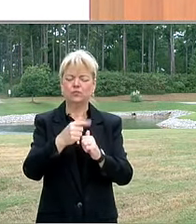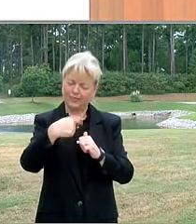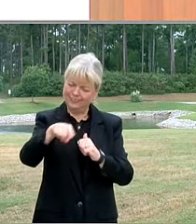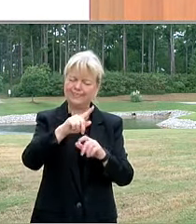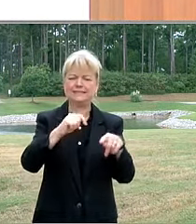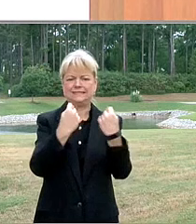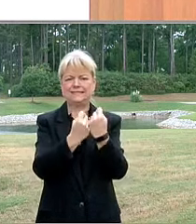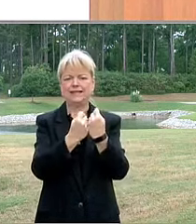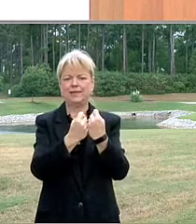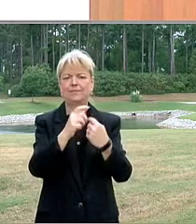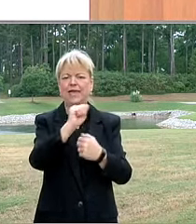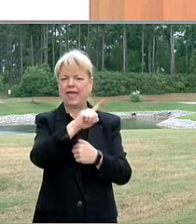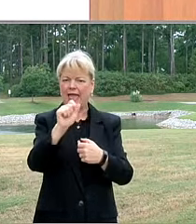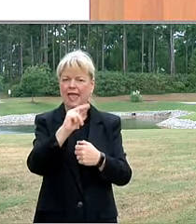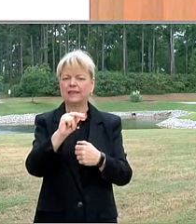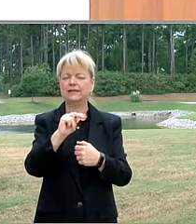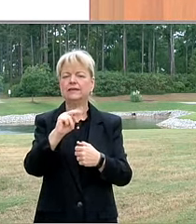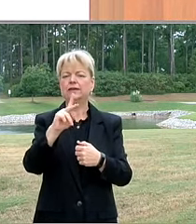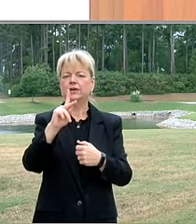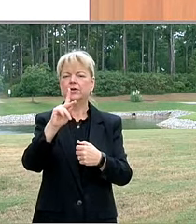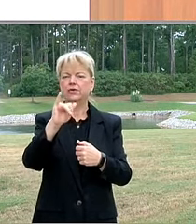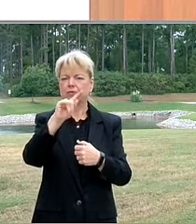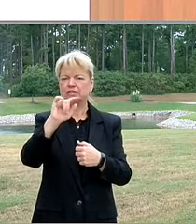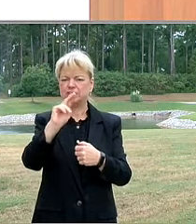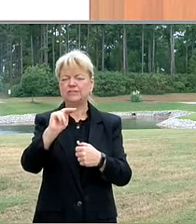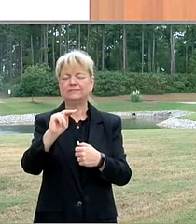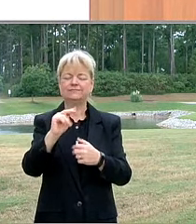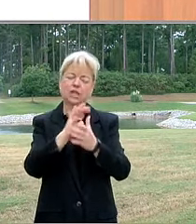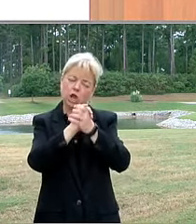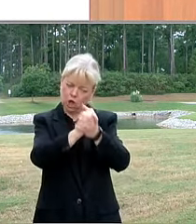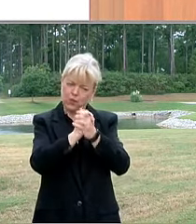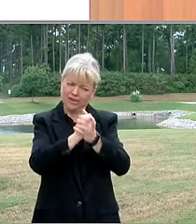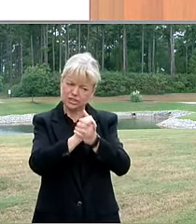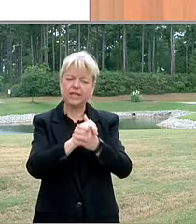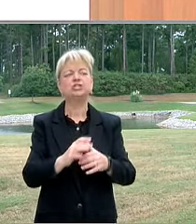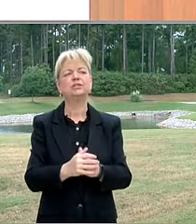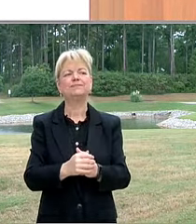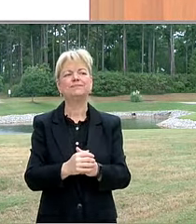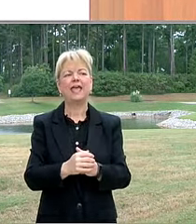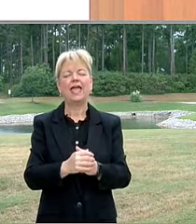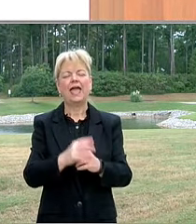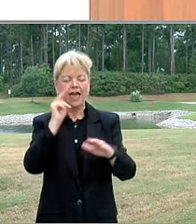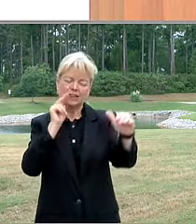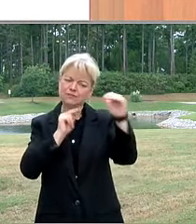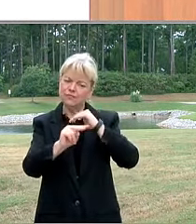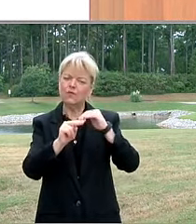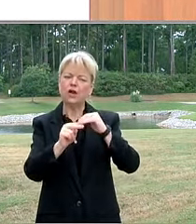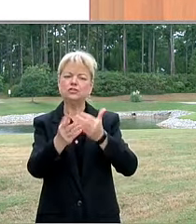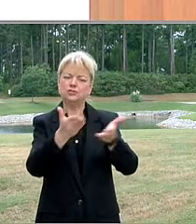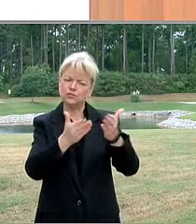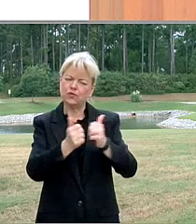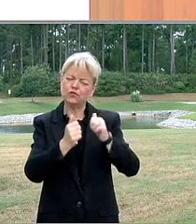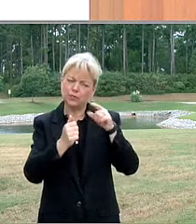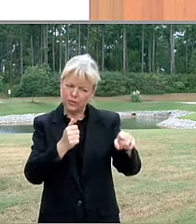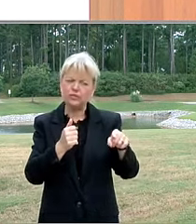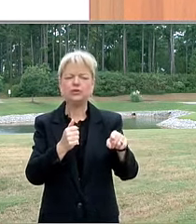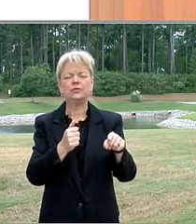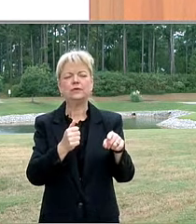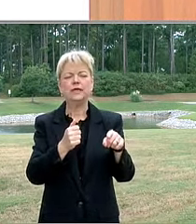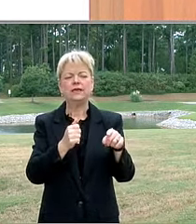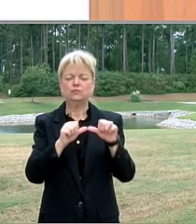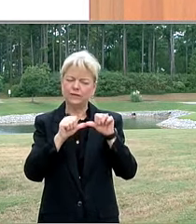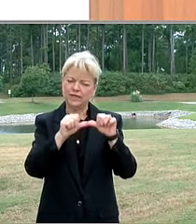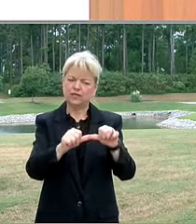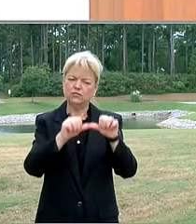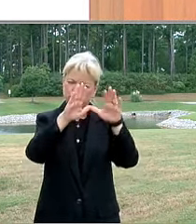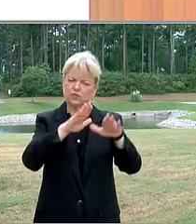So, Alan and Christian, congratulations. I look forward to serving shoulder to shoulder with you as we continue the great work of